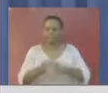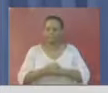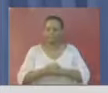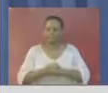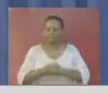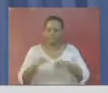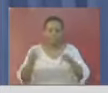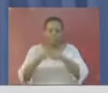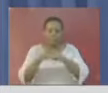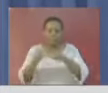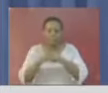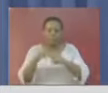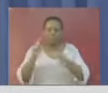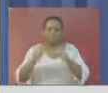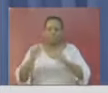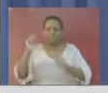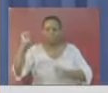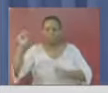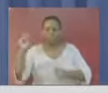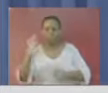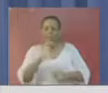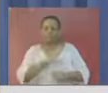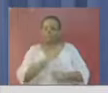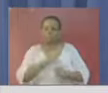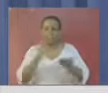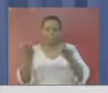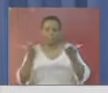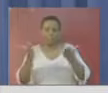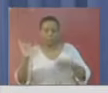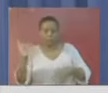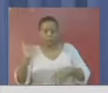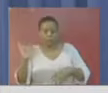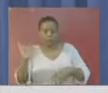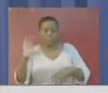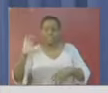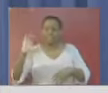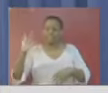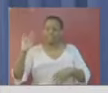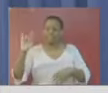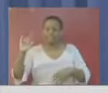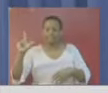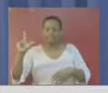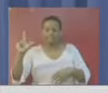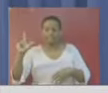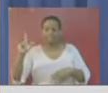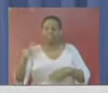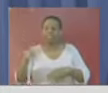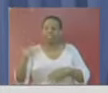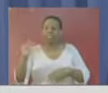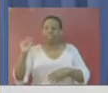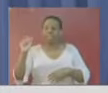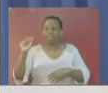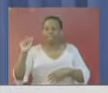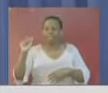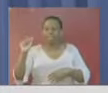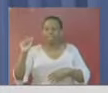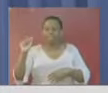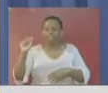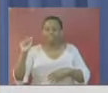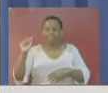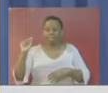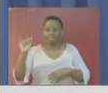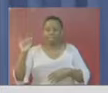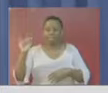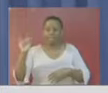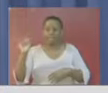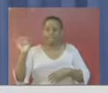Aviation, Airports Authority, GMRTT, that's the Ambulance Service, and to assure the population, Prime Minister, that the Trinidad